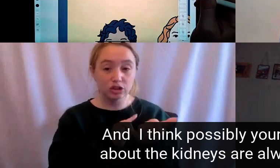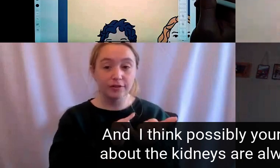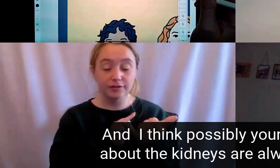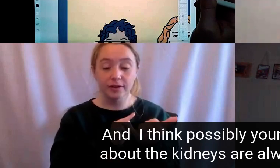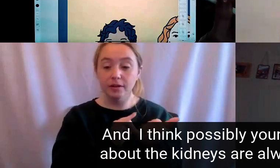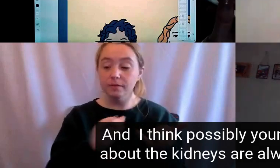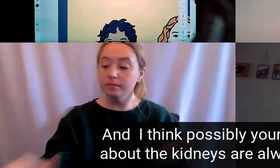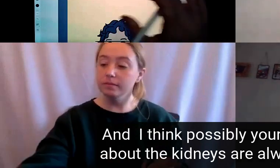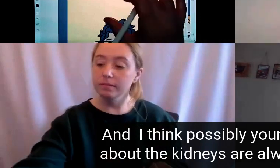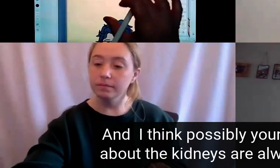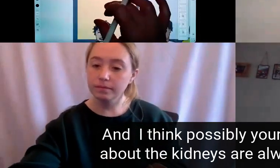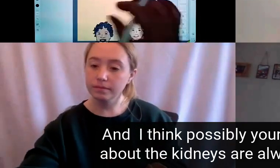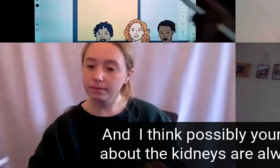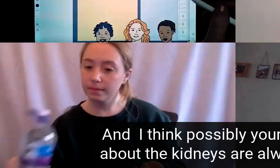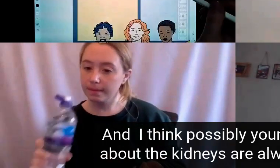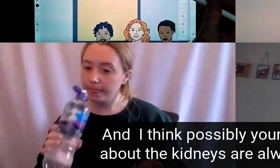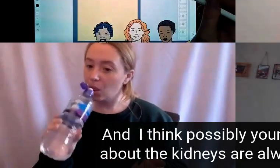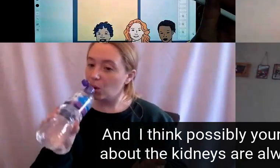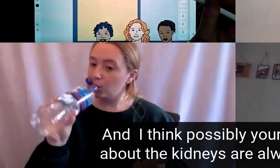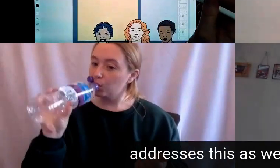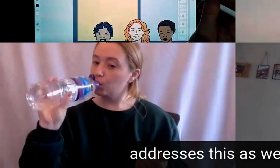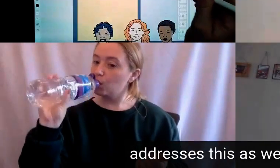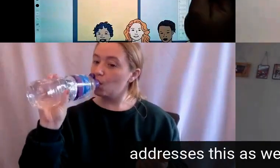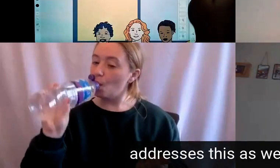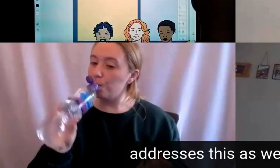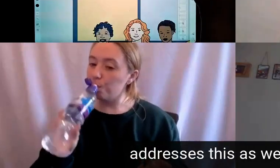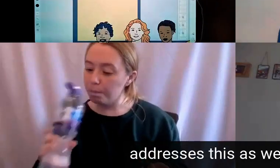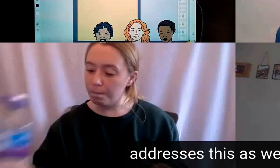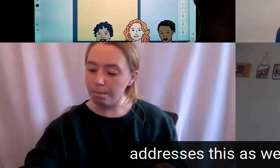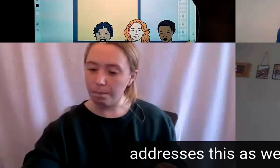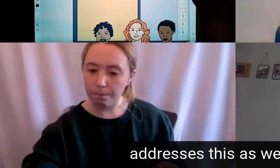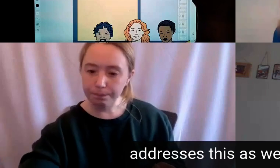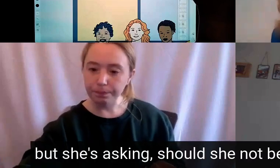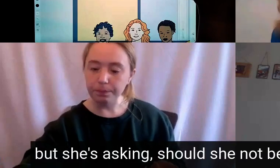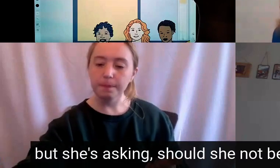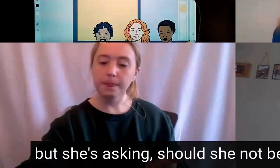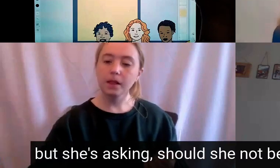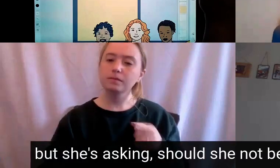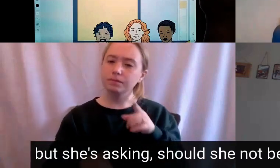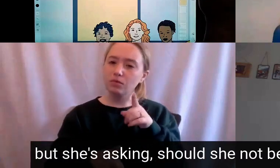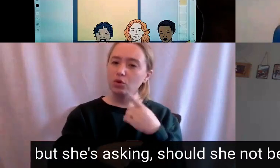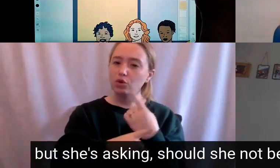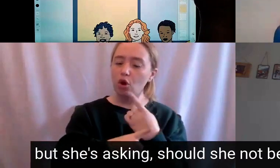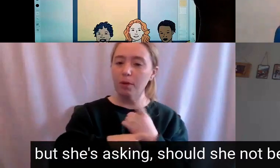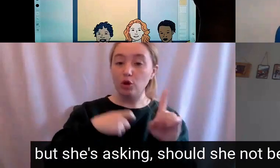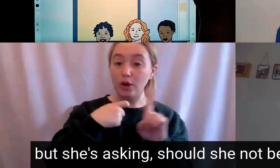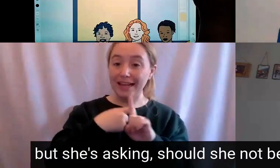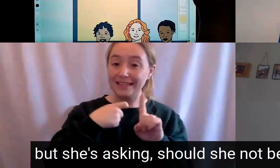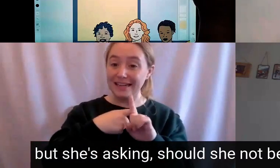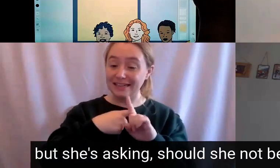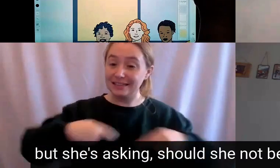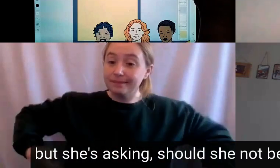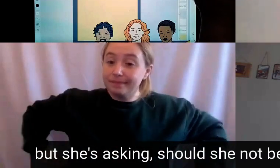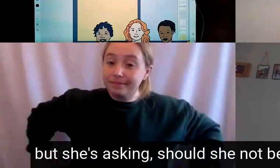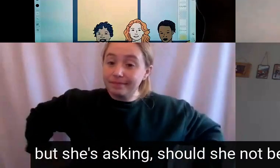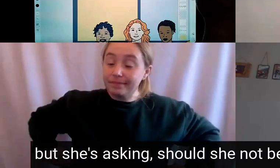your information about the kidneys are always working, you know, addresses this as well, Jenny. But she's asking, you know, should she